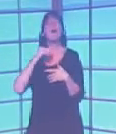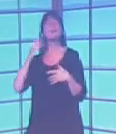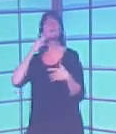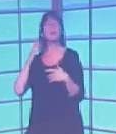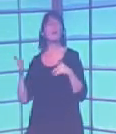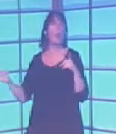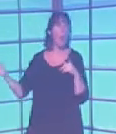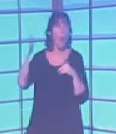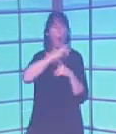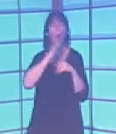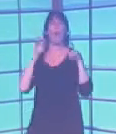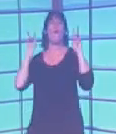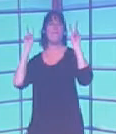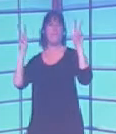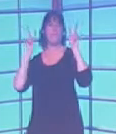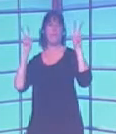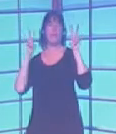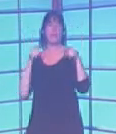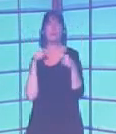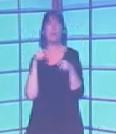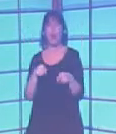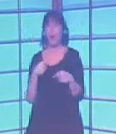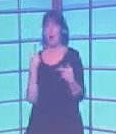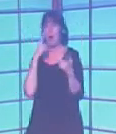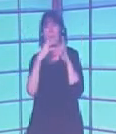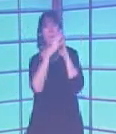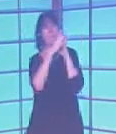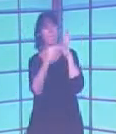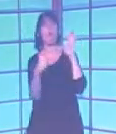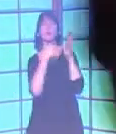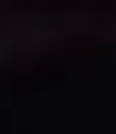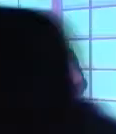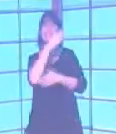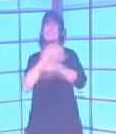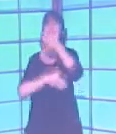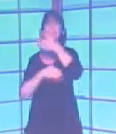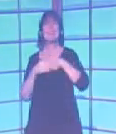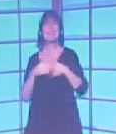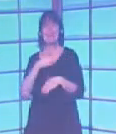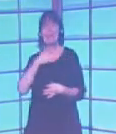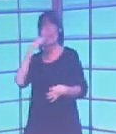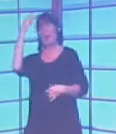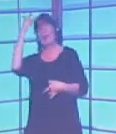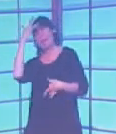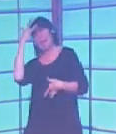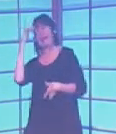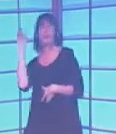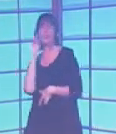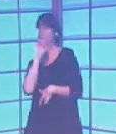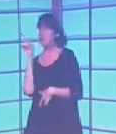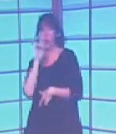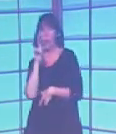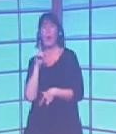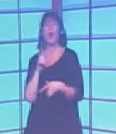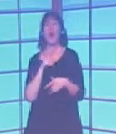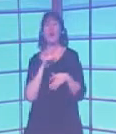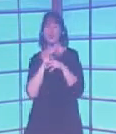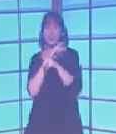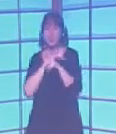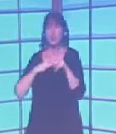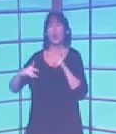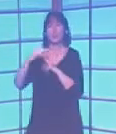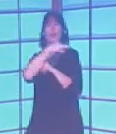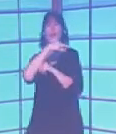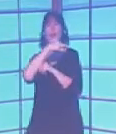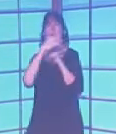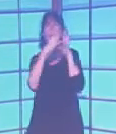Playing Field supports the social model of disability, which I'm sure many are familiar with. This model states that people are only